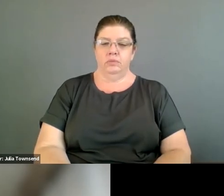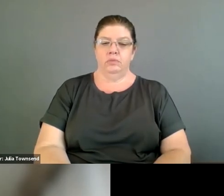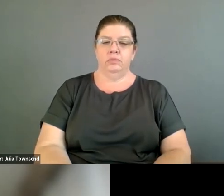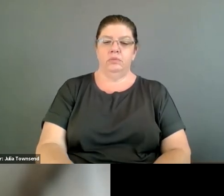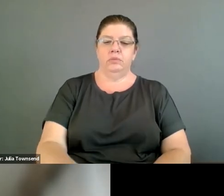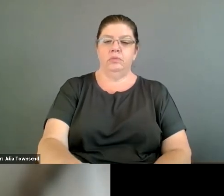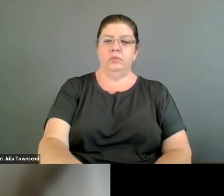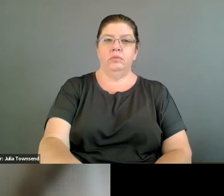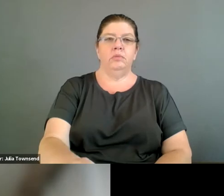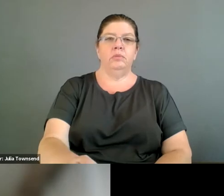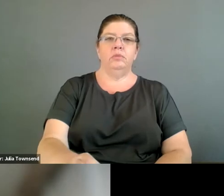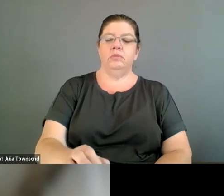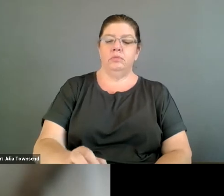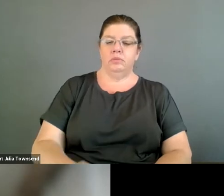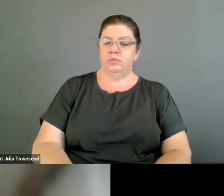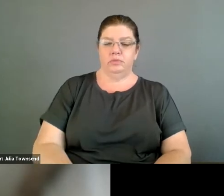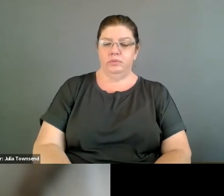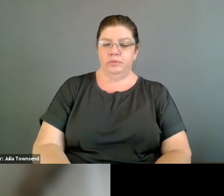No.